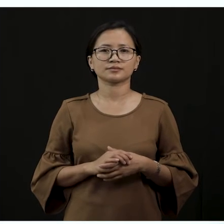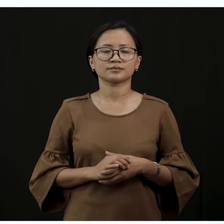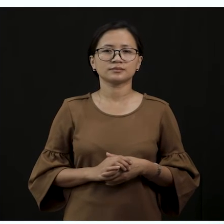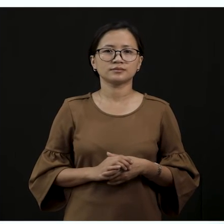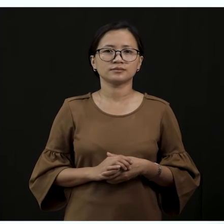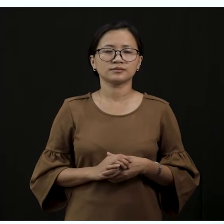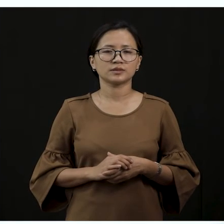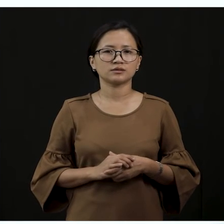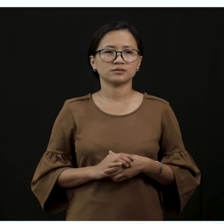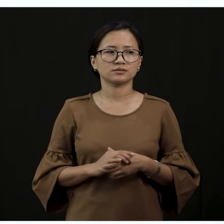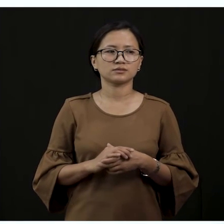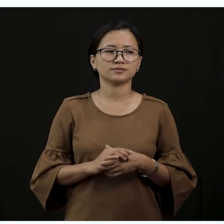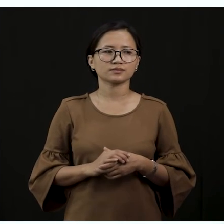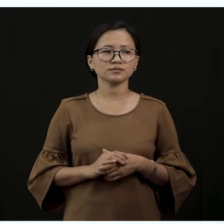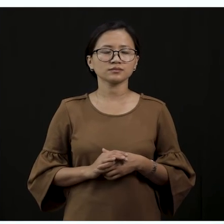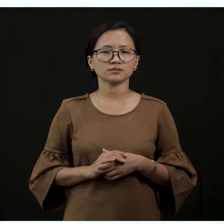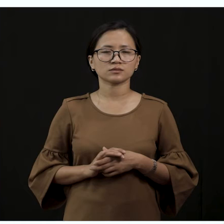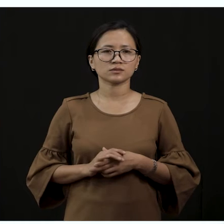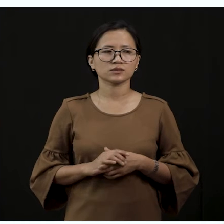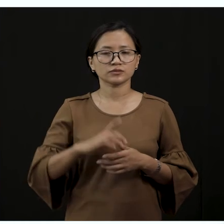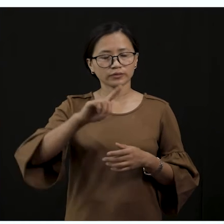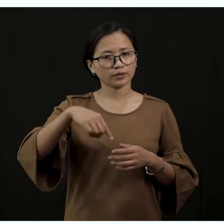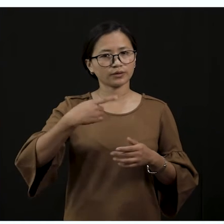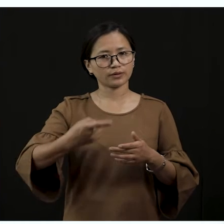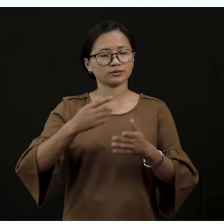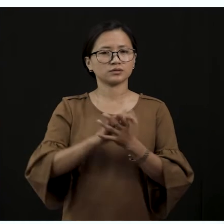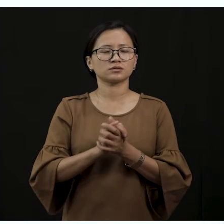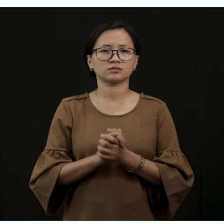H-O-R-I-Z-O-N-T-A-L. Horizontal line. Then the next is,